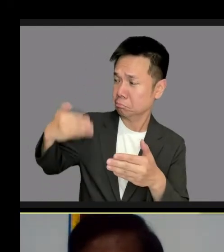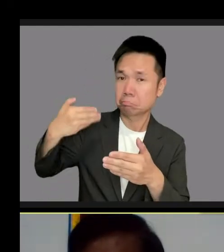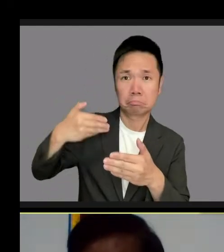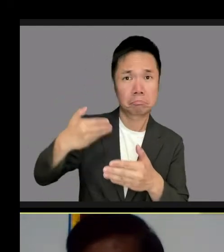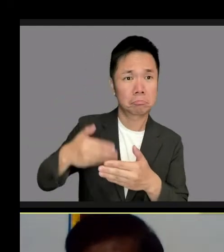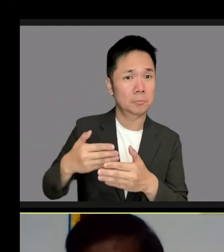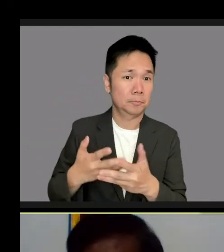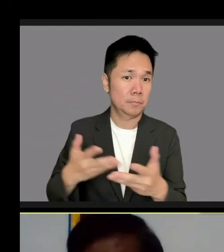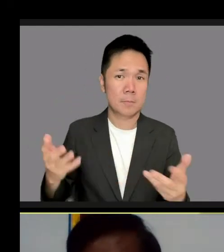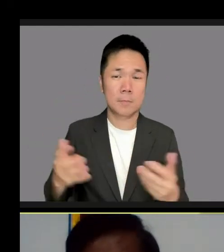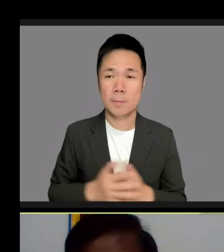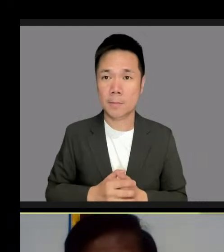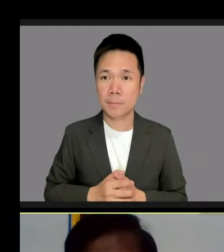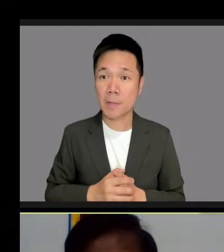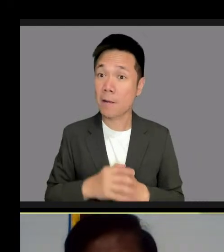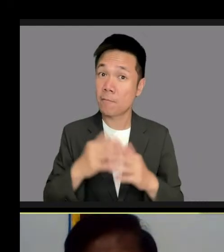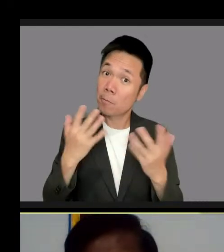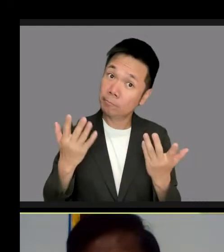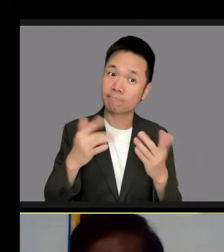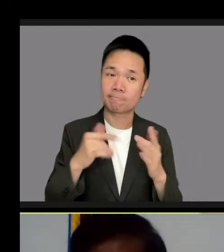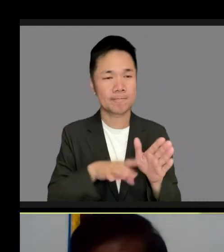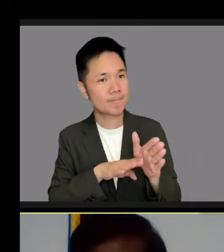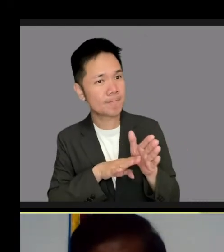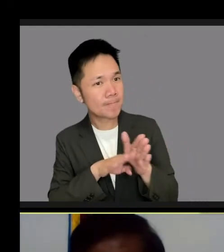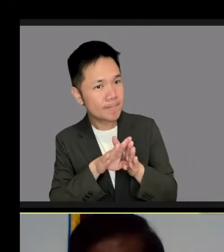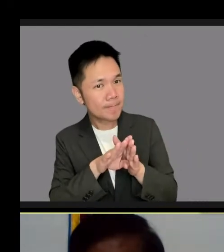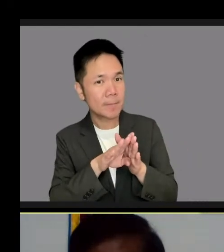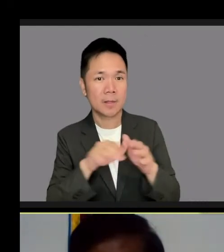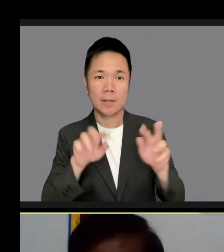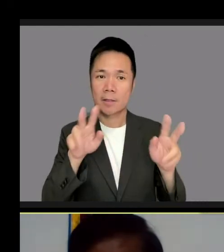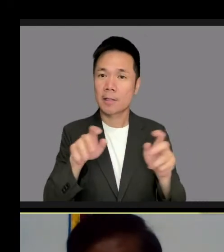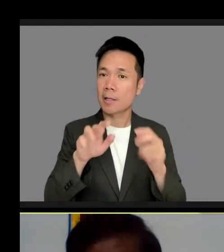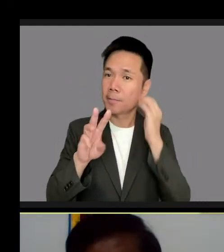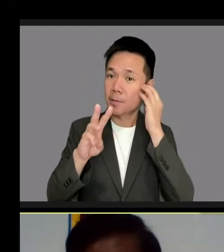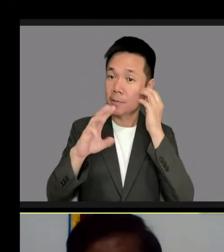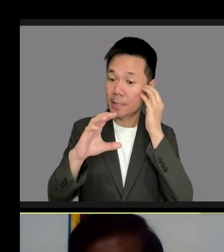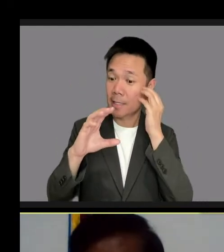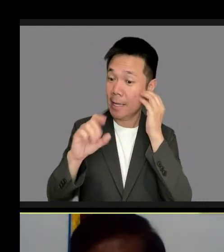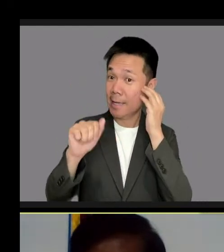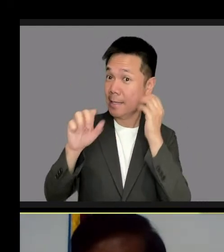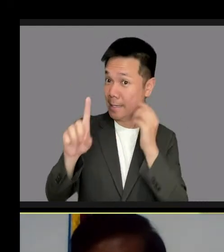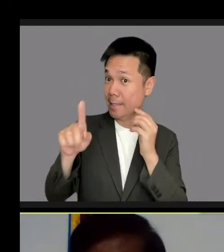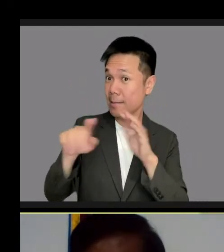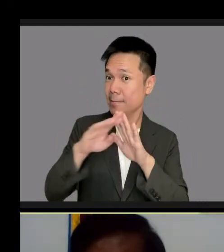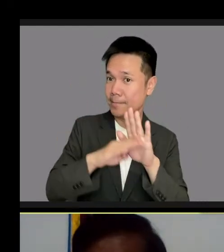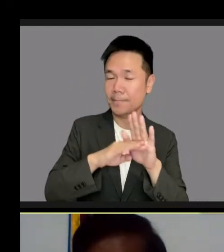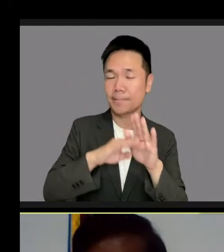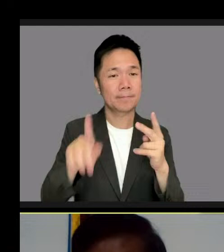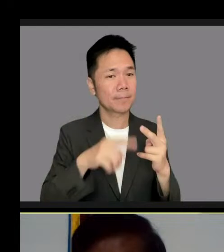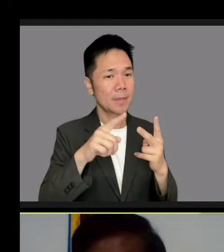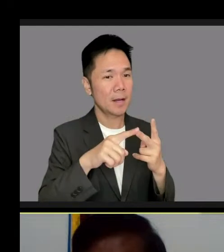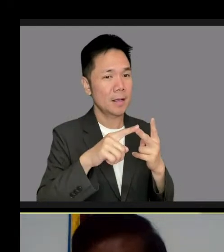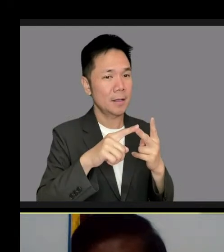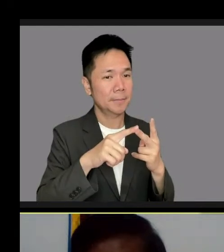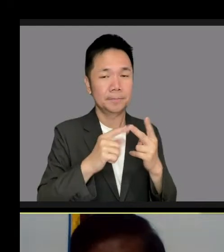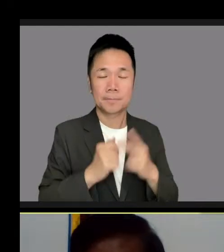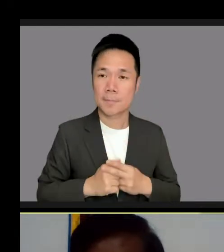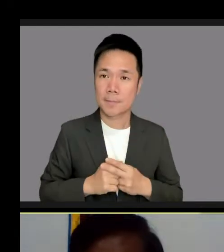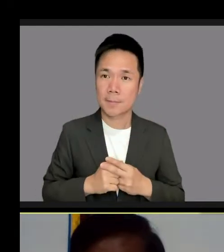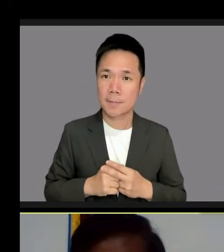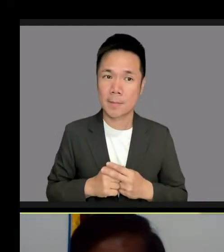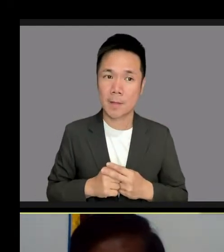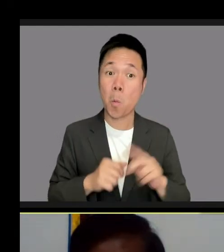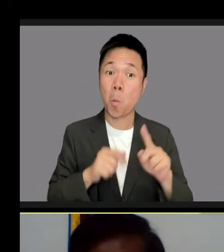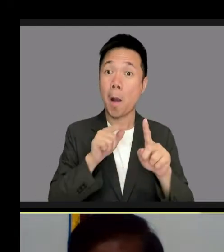with the development of WCAG standards as well as Area